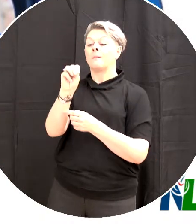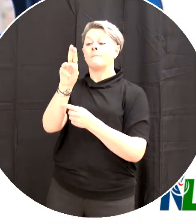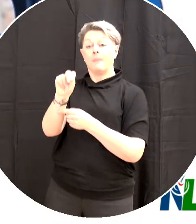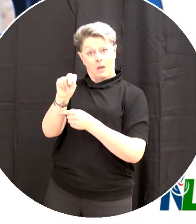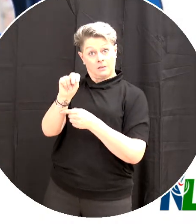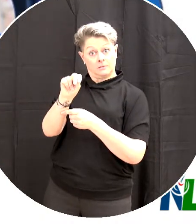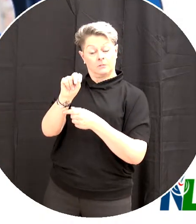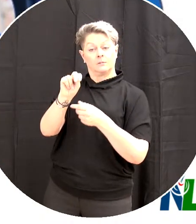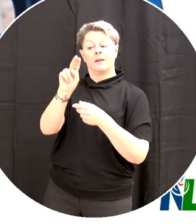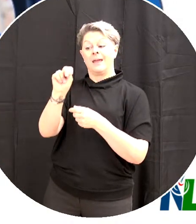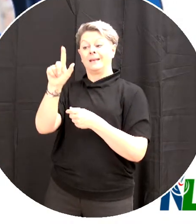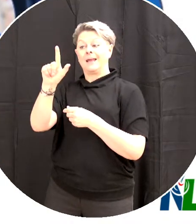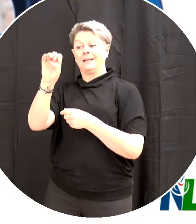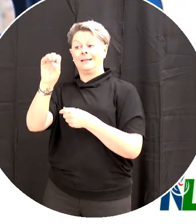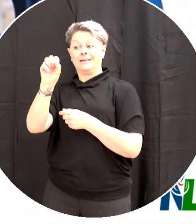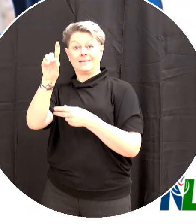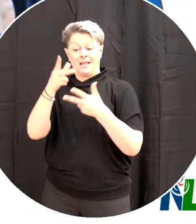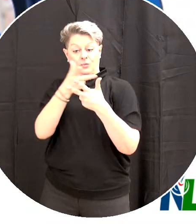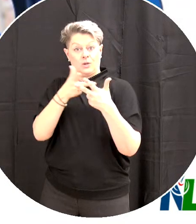ourselves,